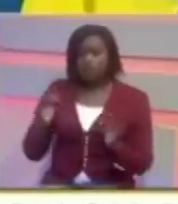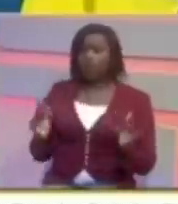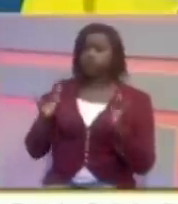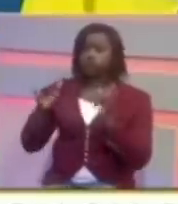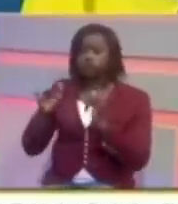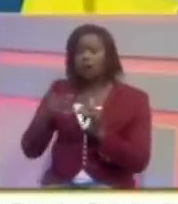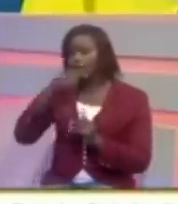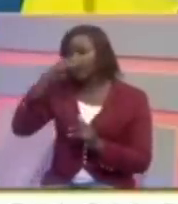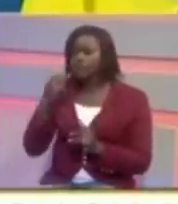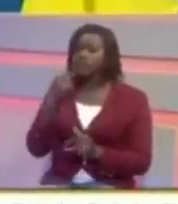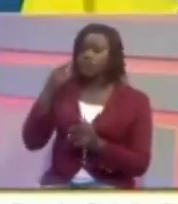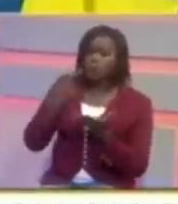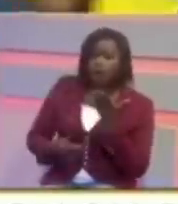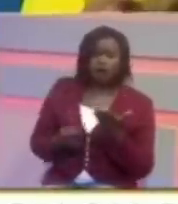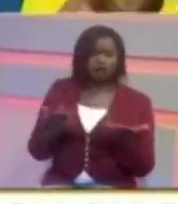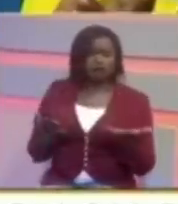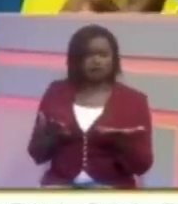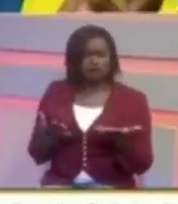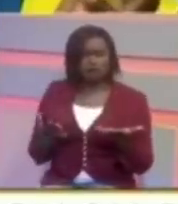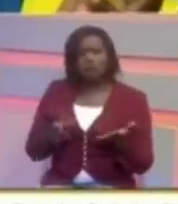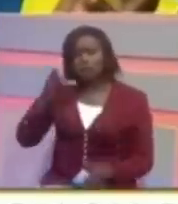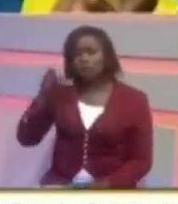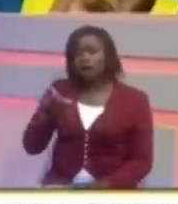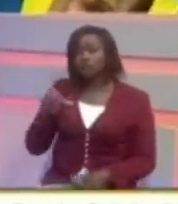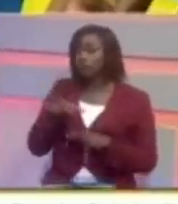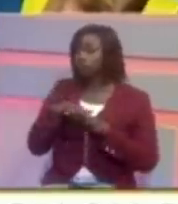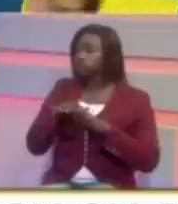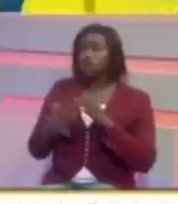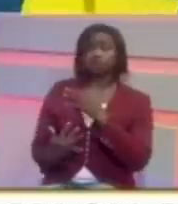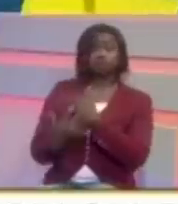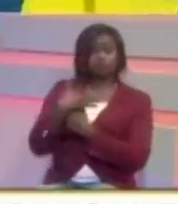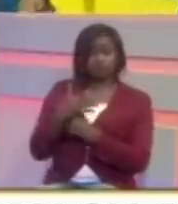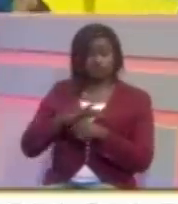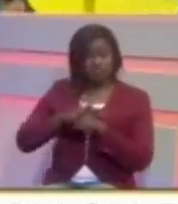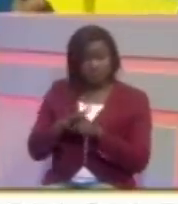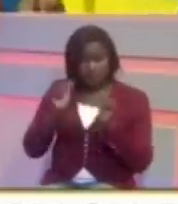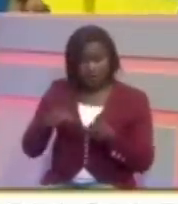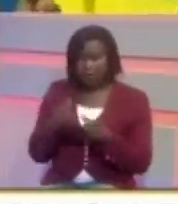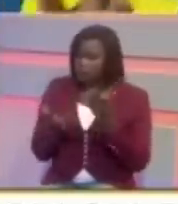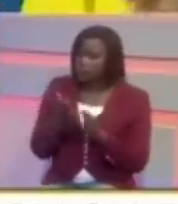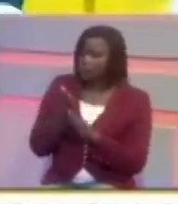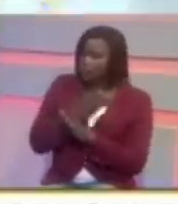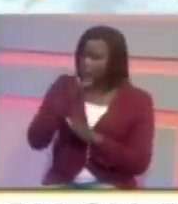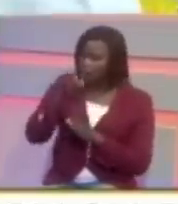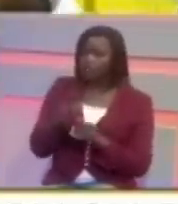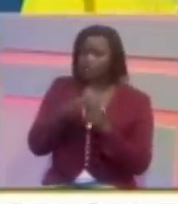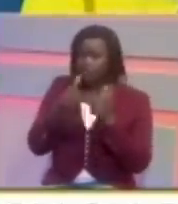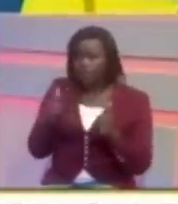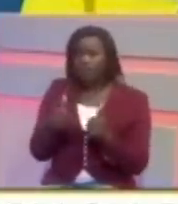saying. Somebody can be infected there. Somebody who was all right, because people have